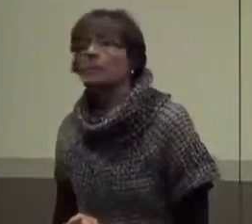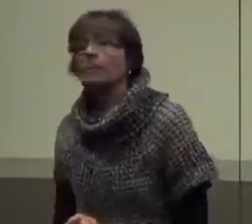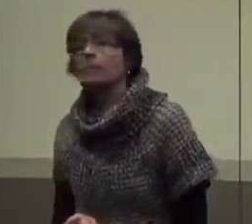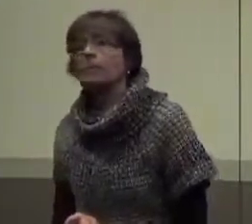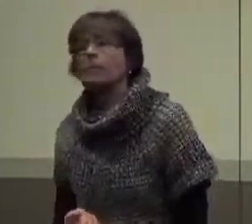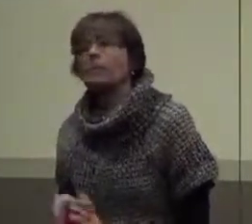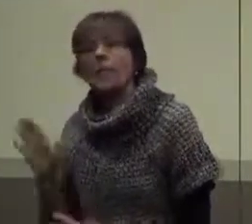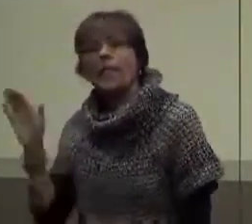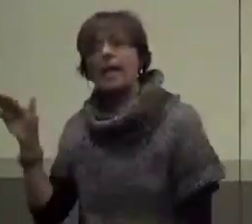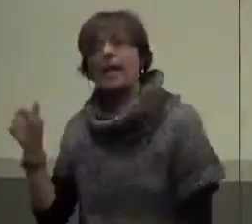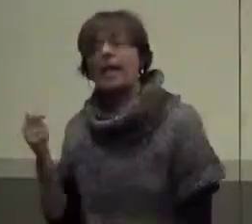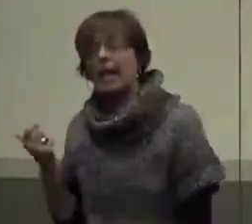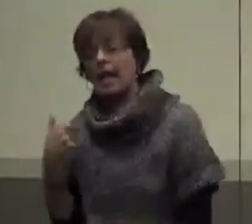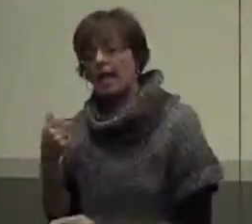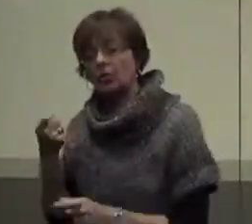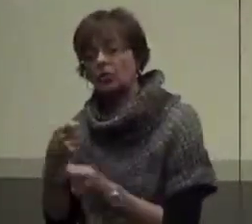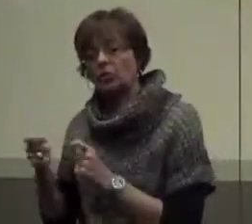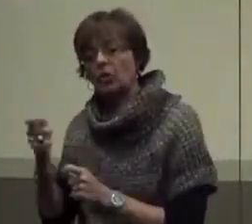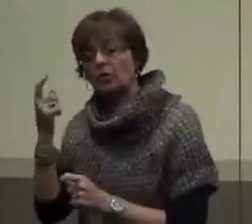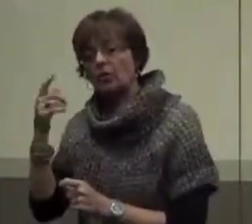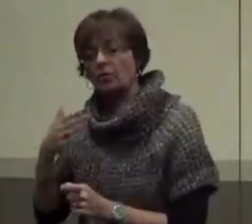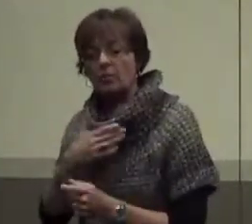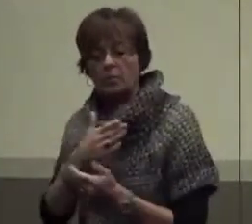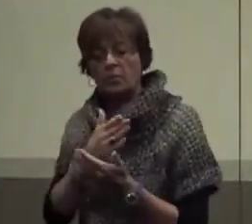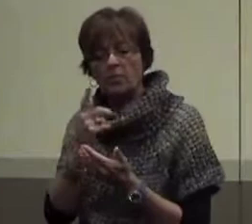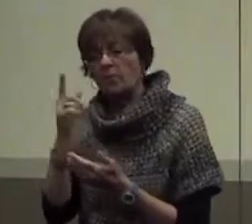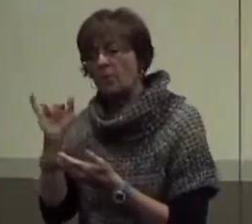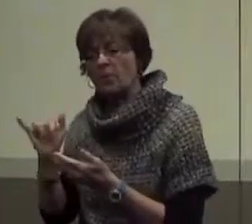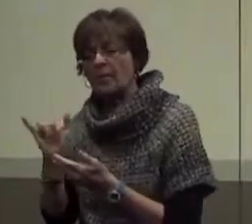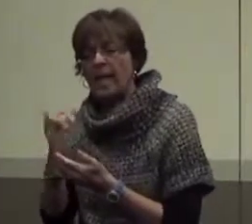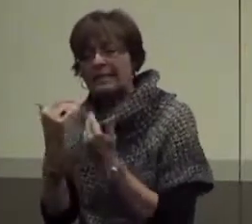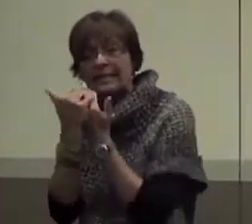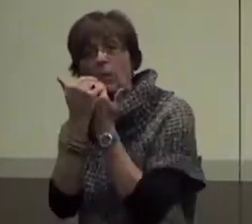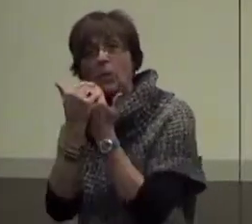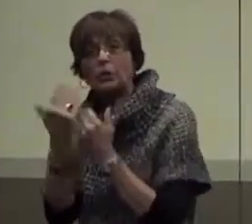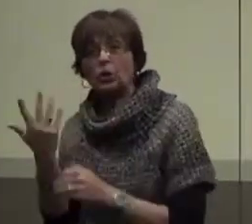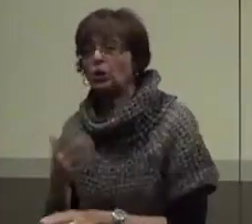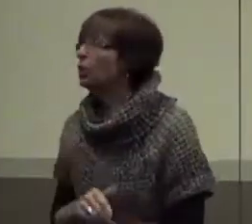Hey Jimmy, I'll trade you some of my chips for having that free lunch.